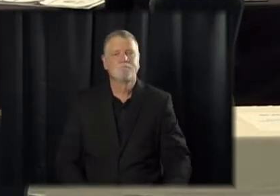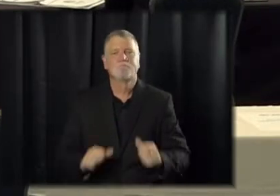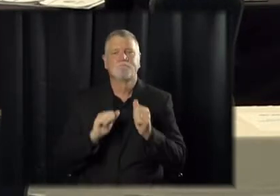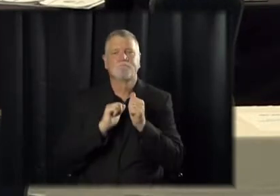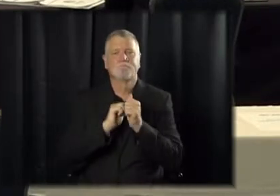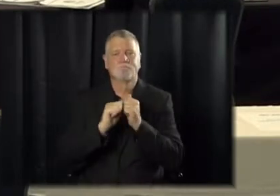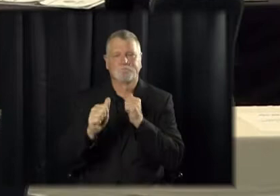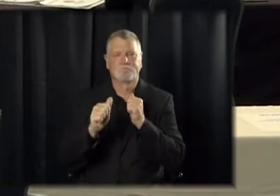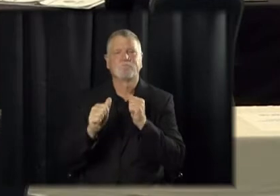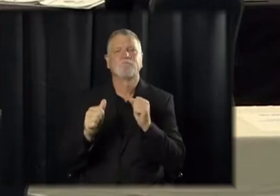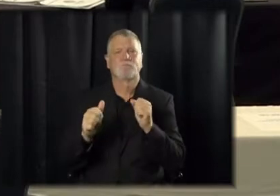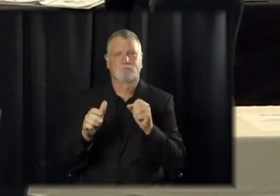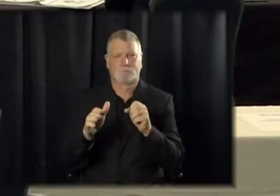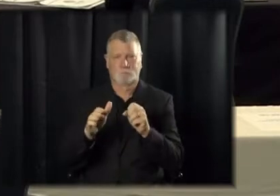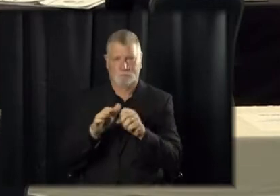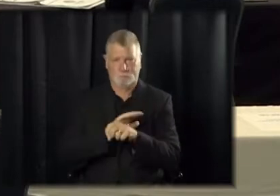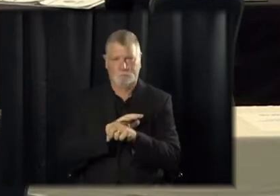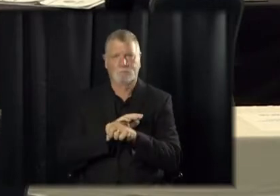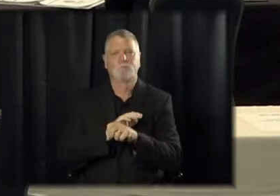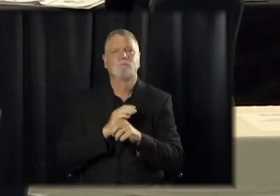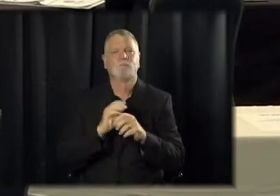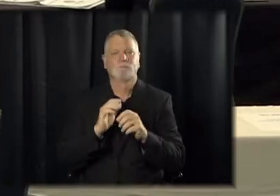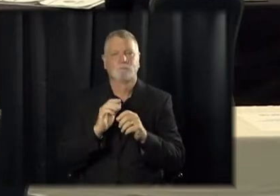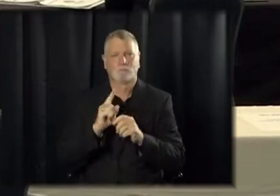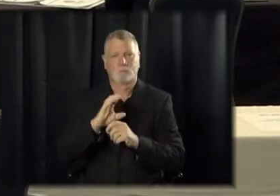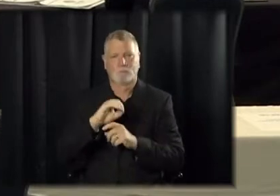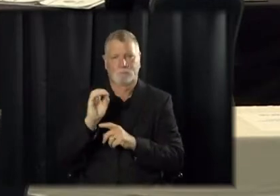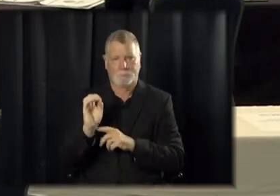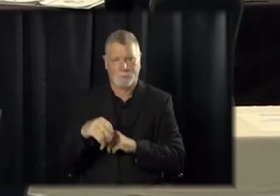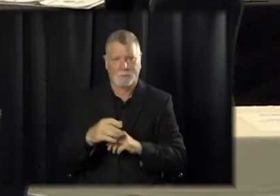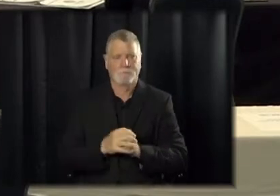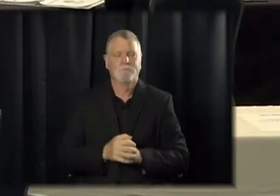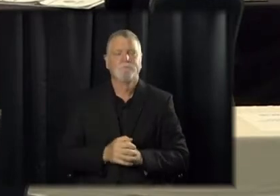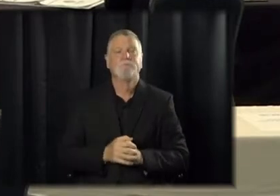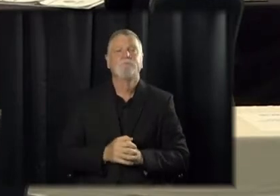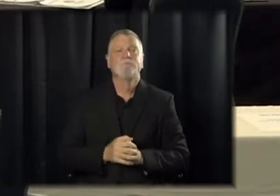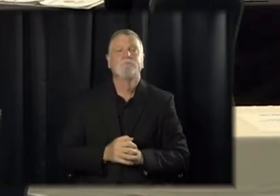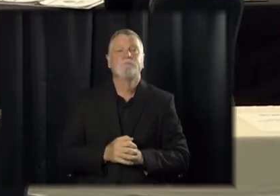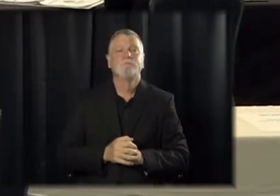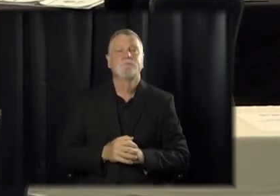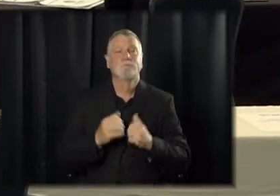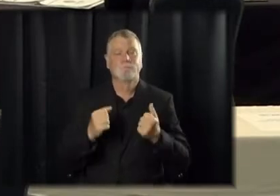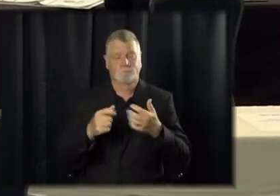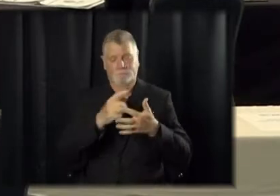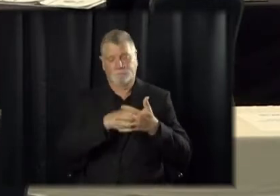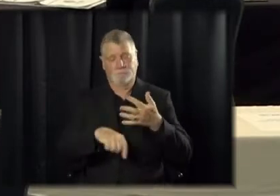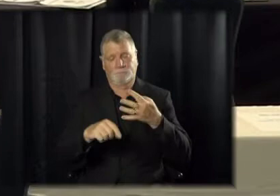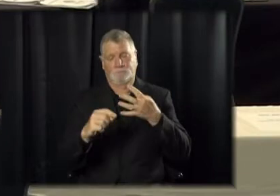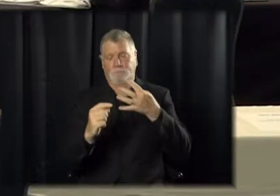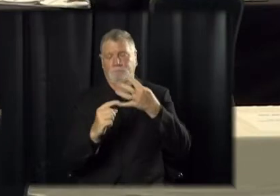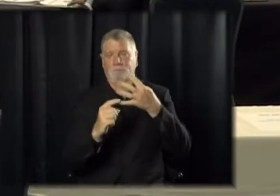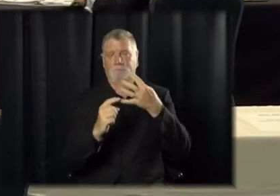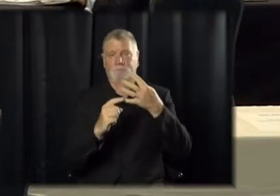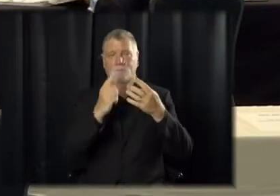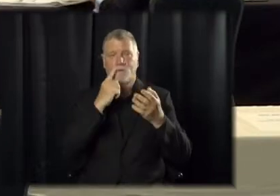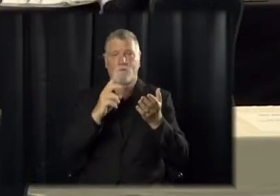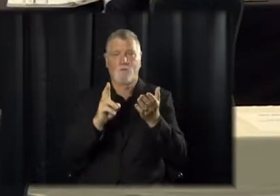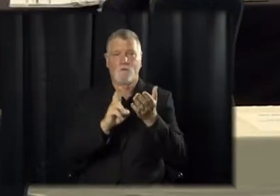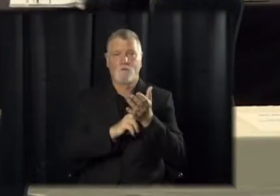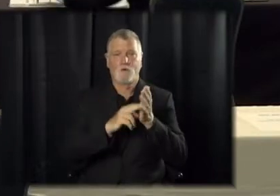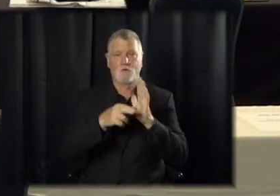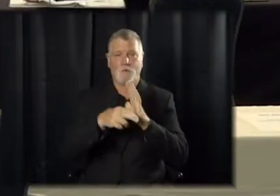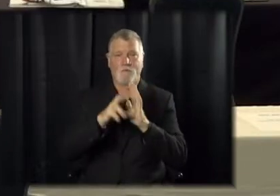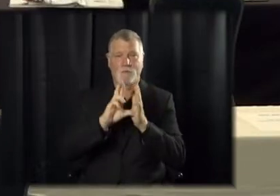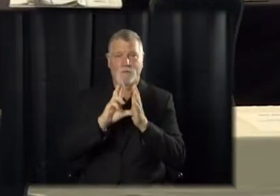Passes unanimously. The fourth item of business we have is contract